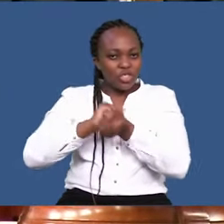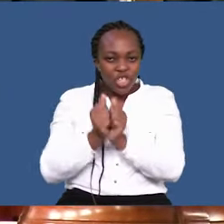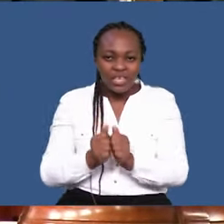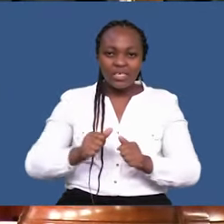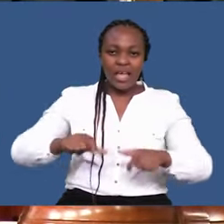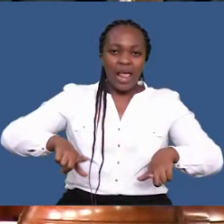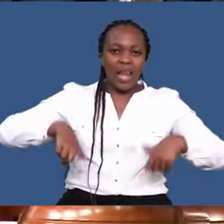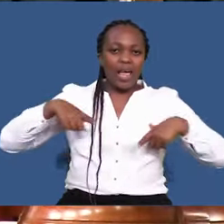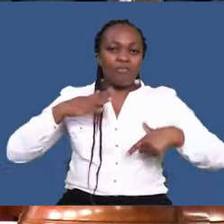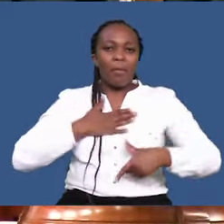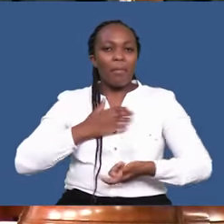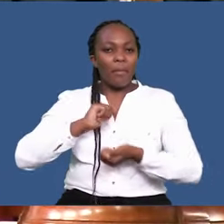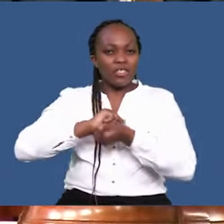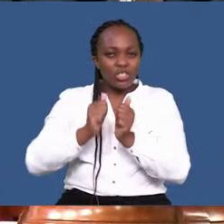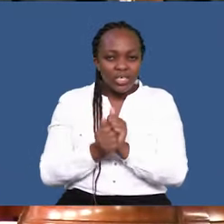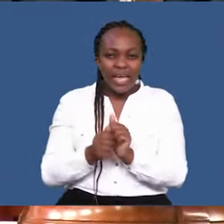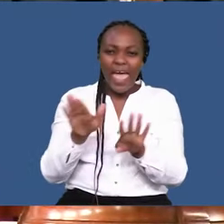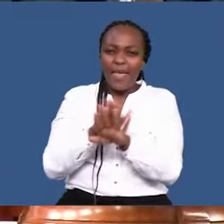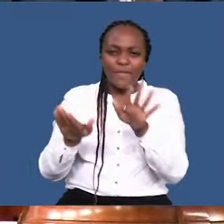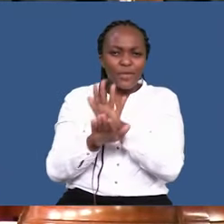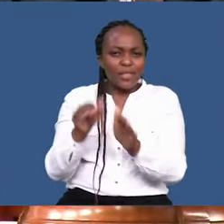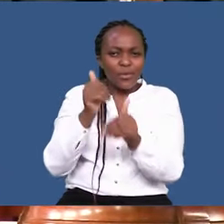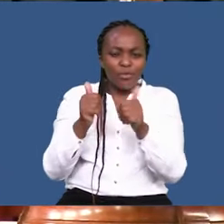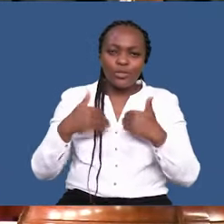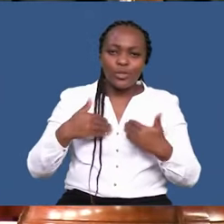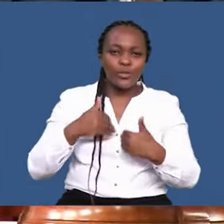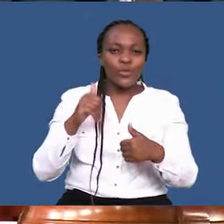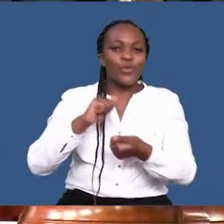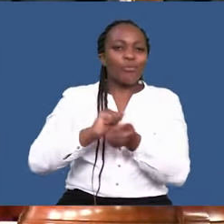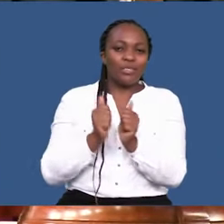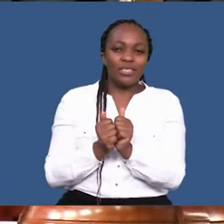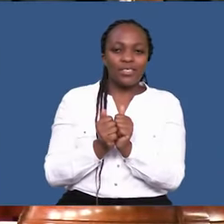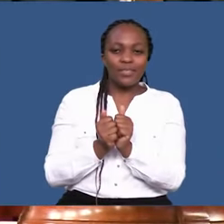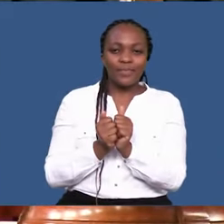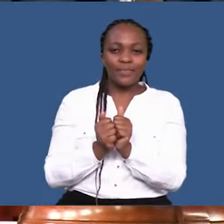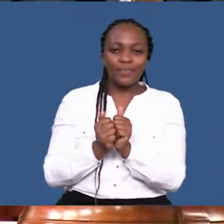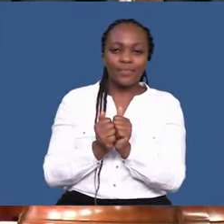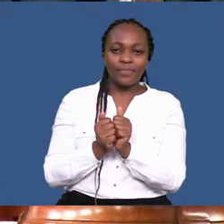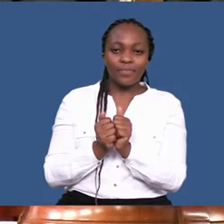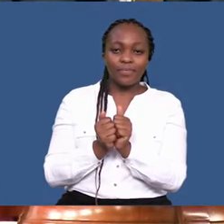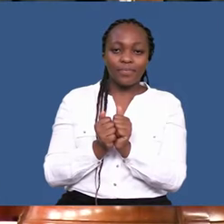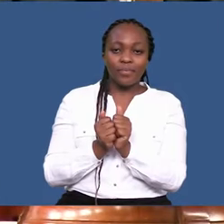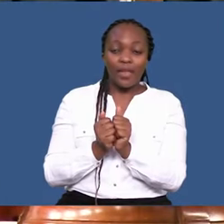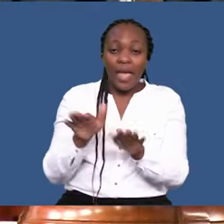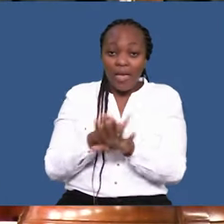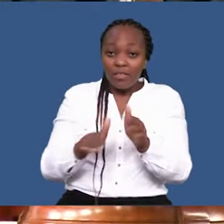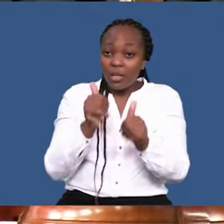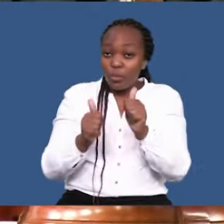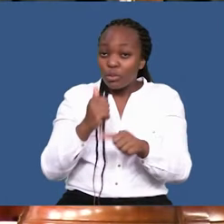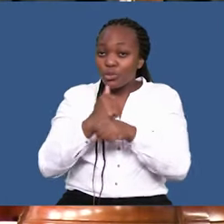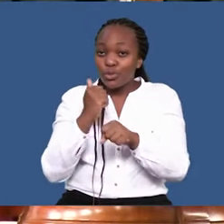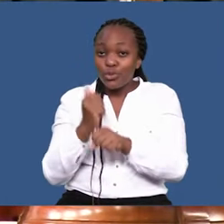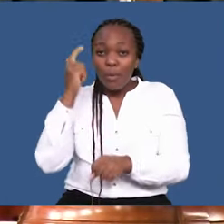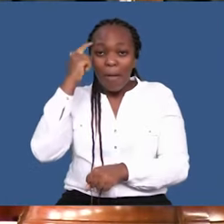whatever we do, we must do it as unto the Lord, with all our hearts and with all our minds. And